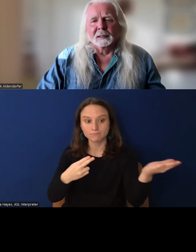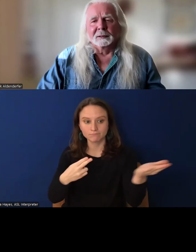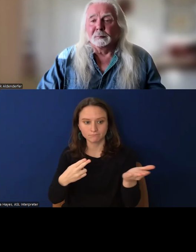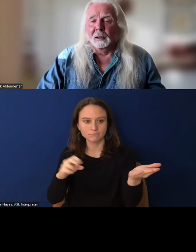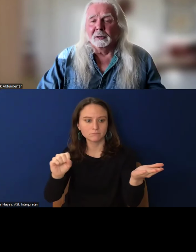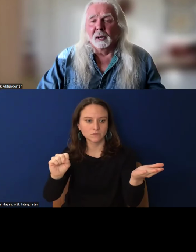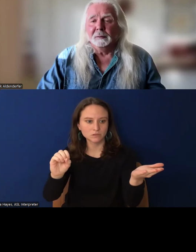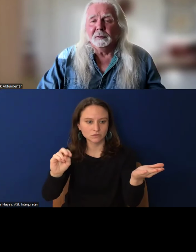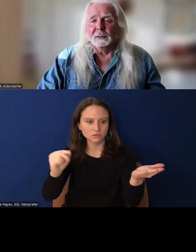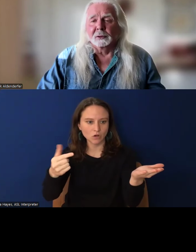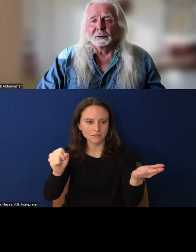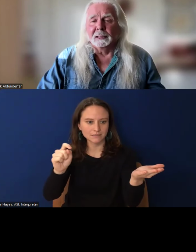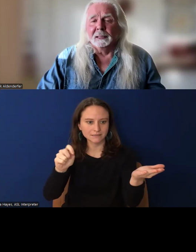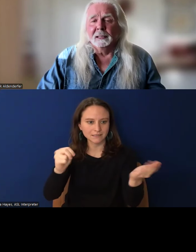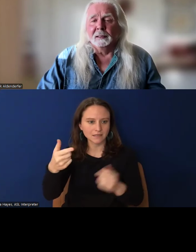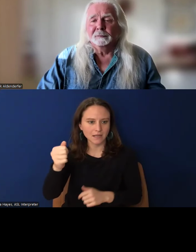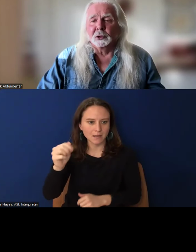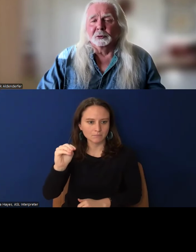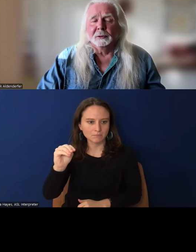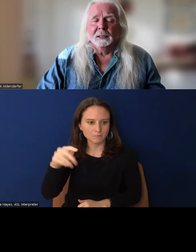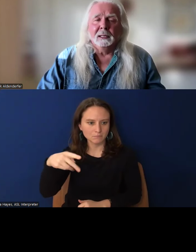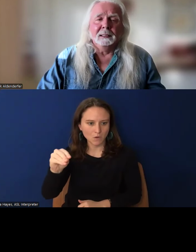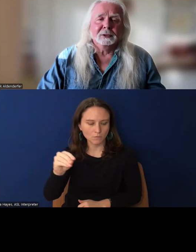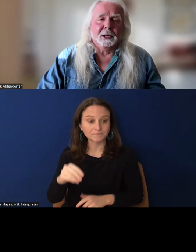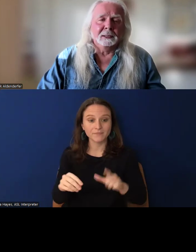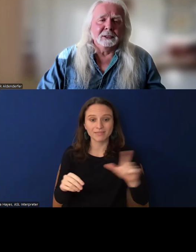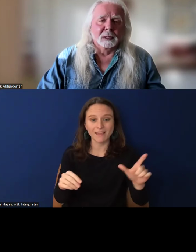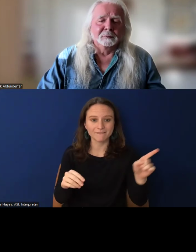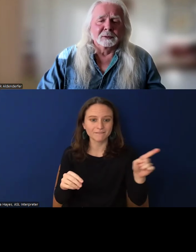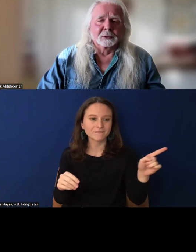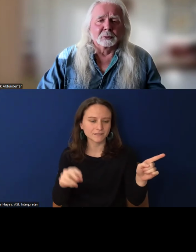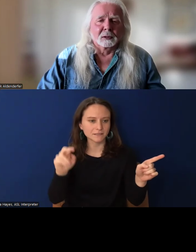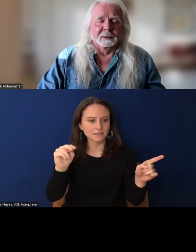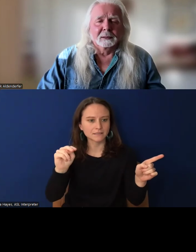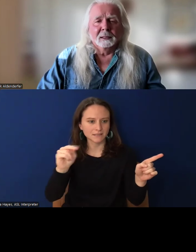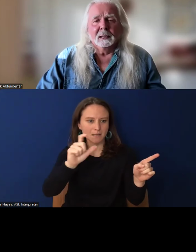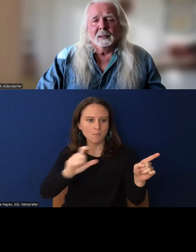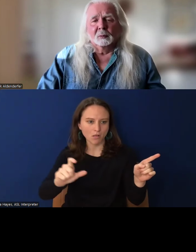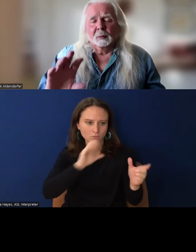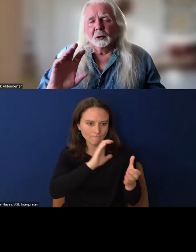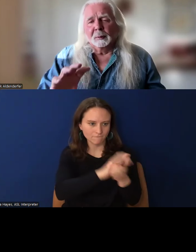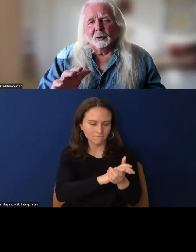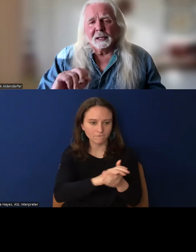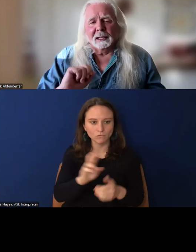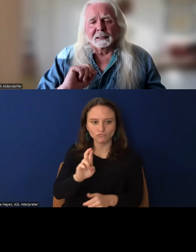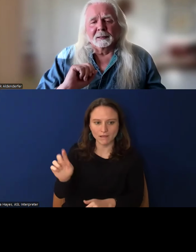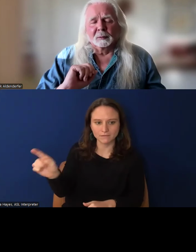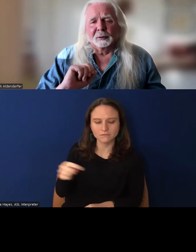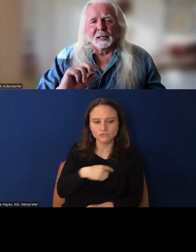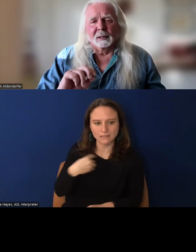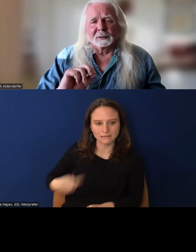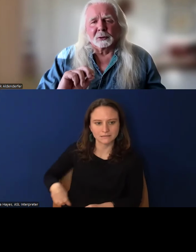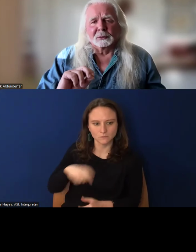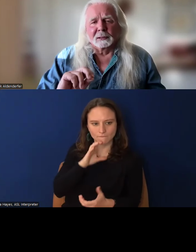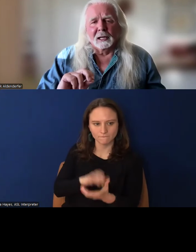His Nepali wife is on the left shoulder, and his Chinese wife is on the right. What we're going to be looking at then, when we